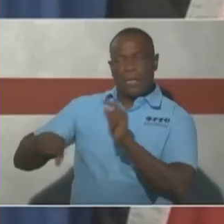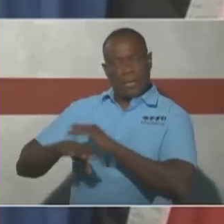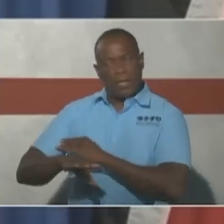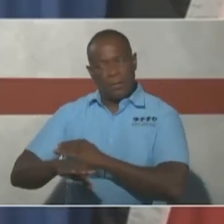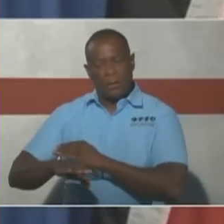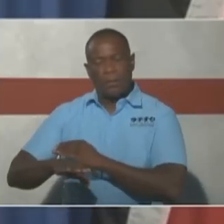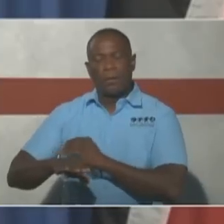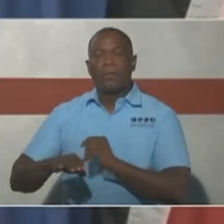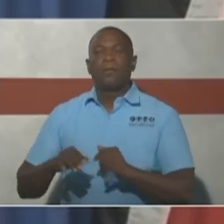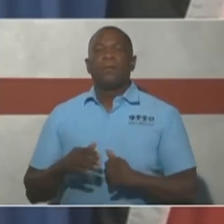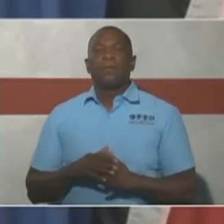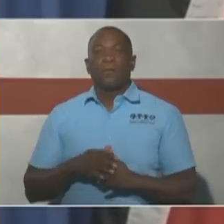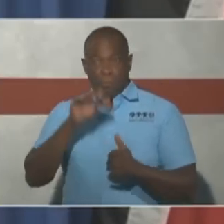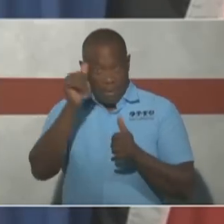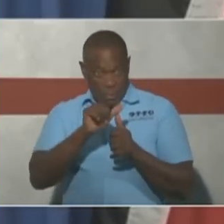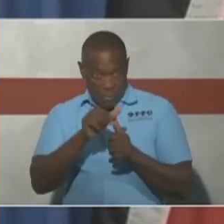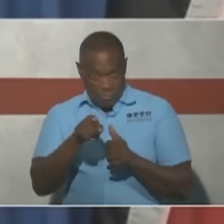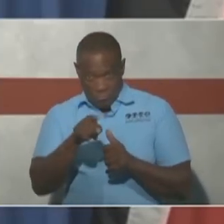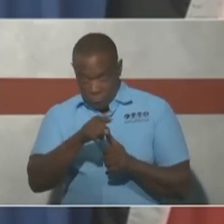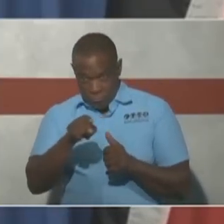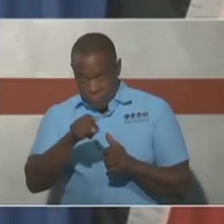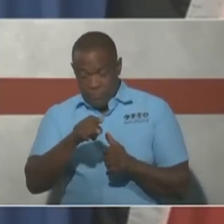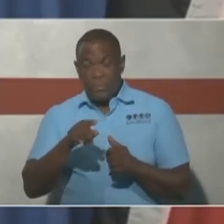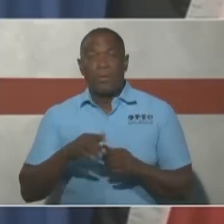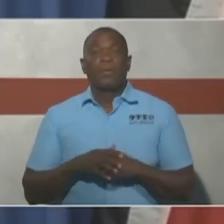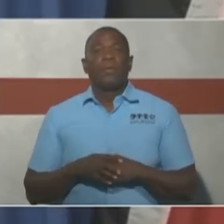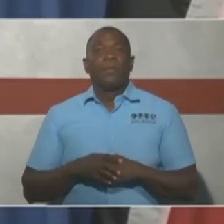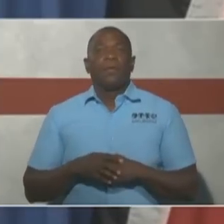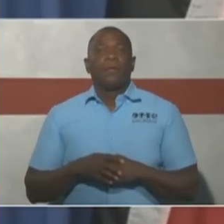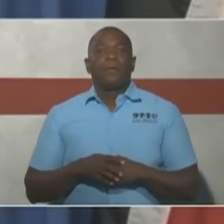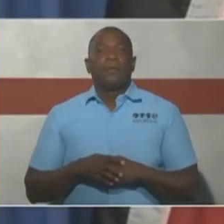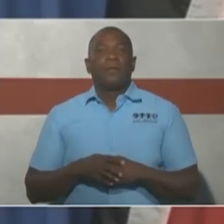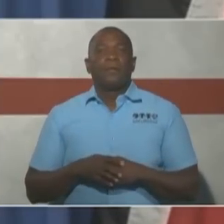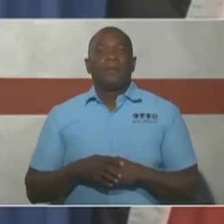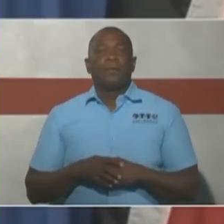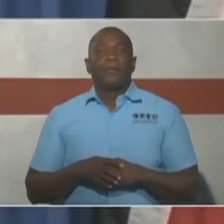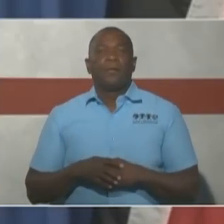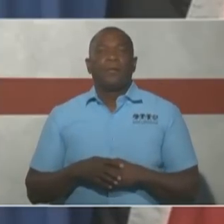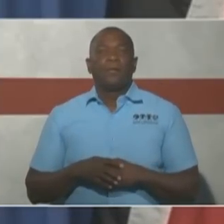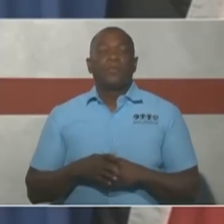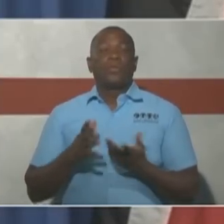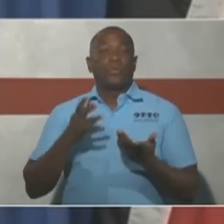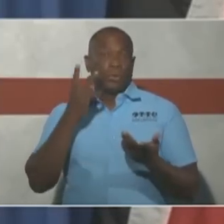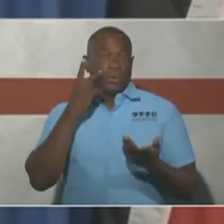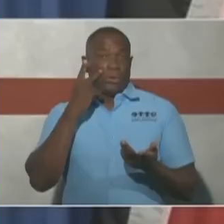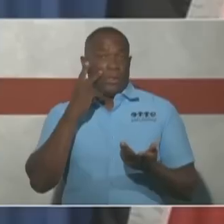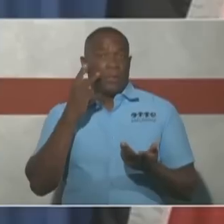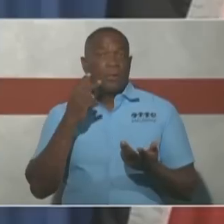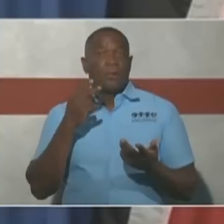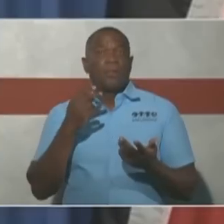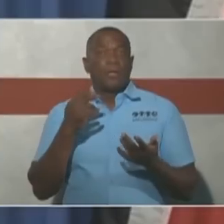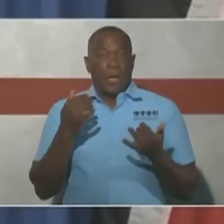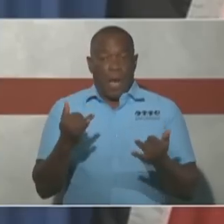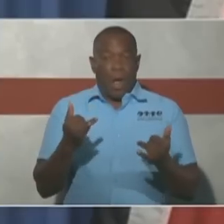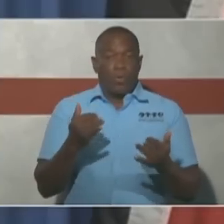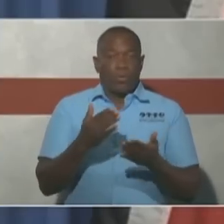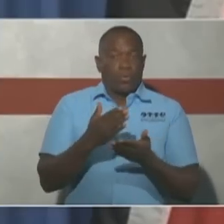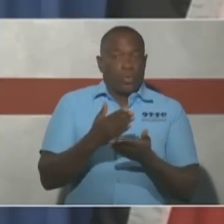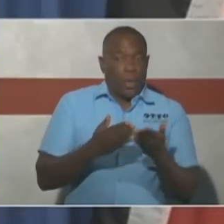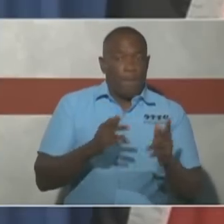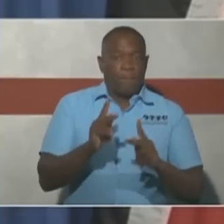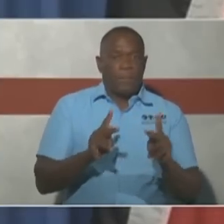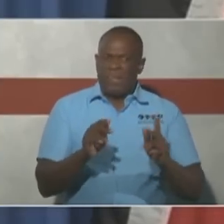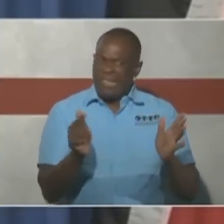the record show that very early in the proceedings, when the science was telling us that the infection period was within a